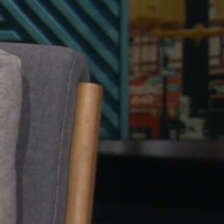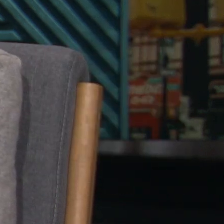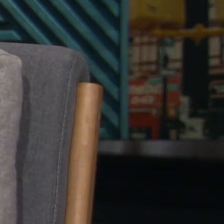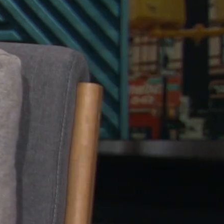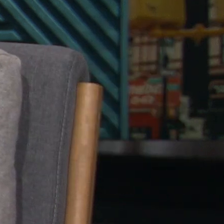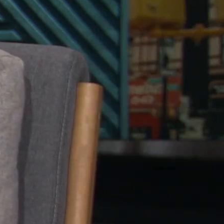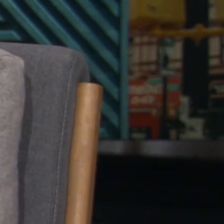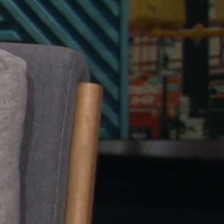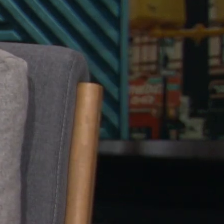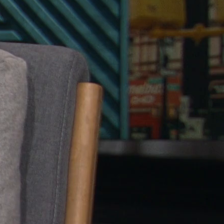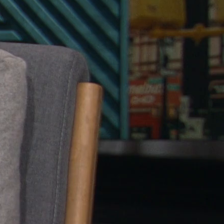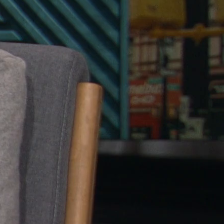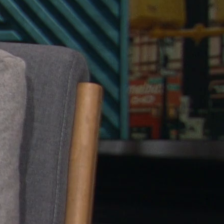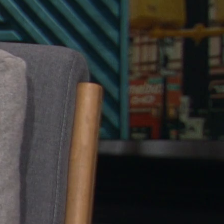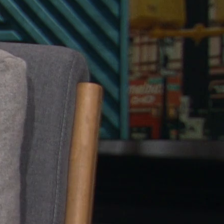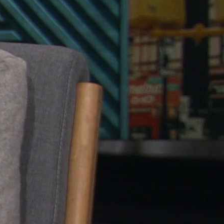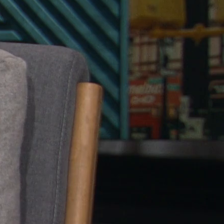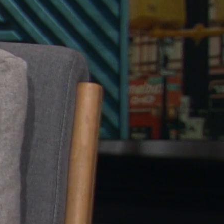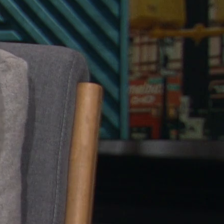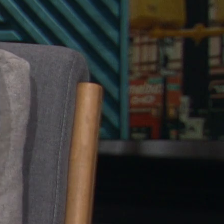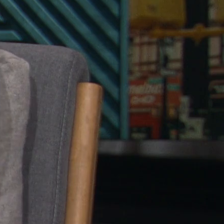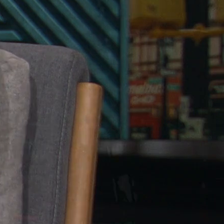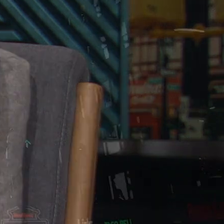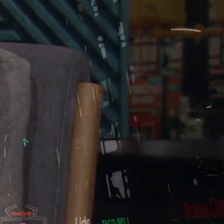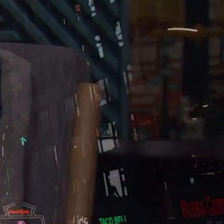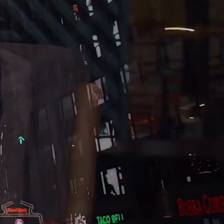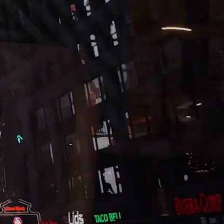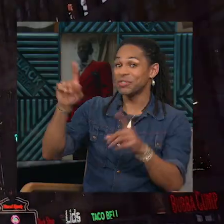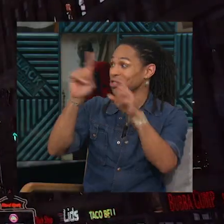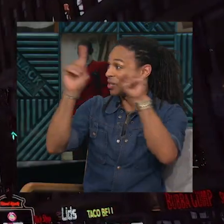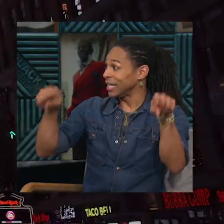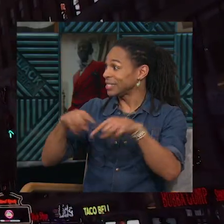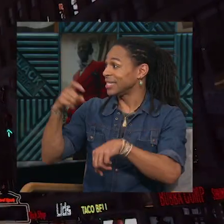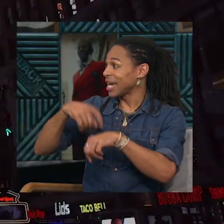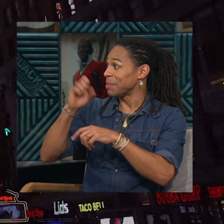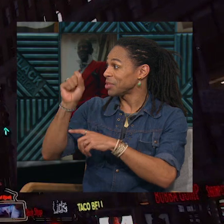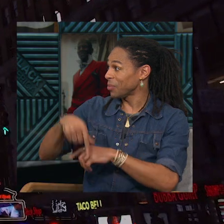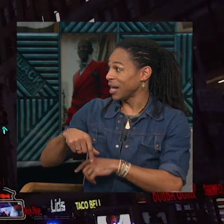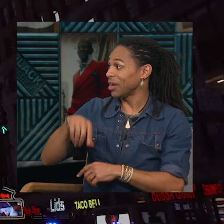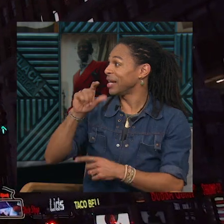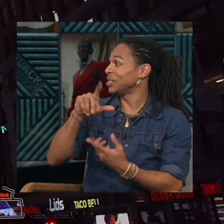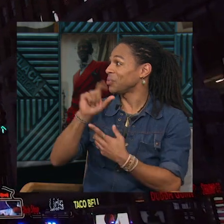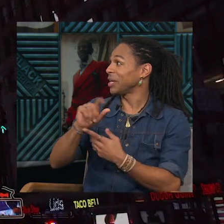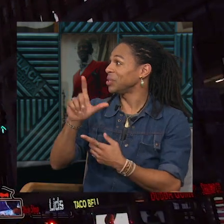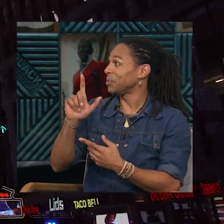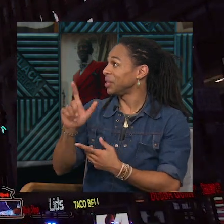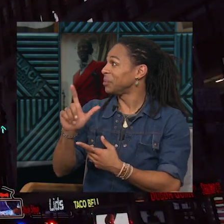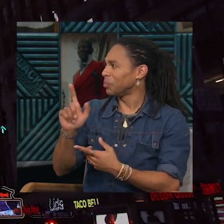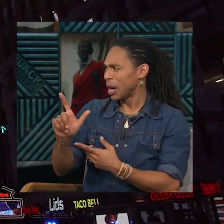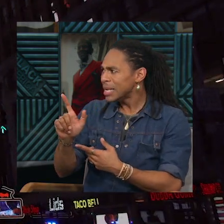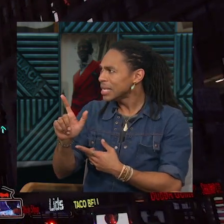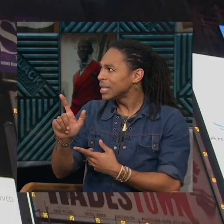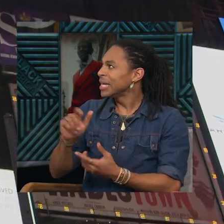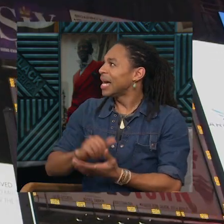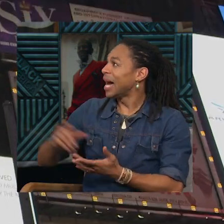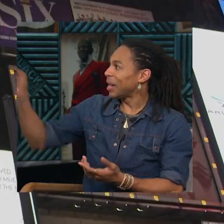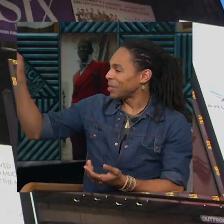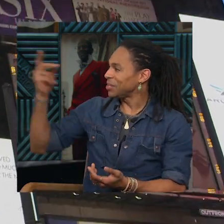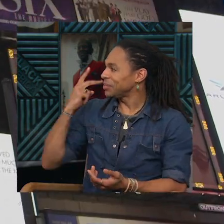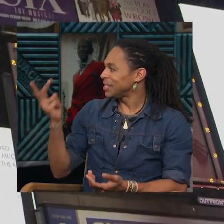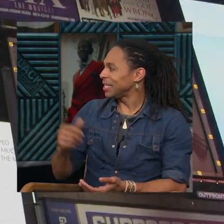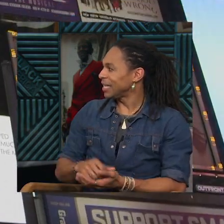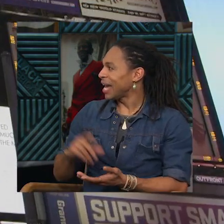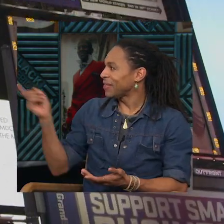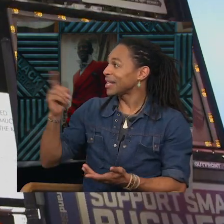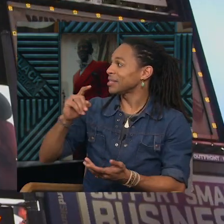is the Midnight Moment. And that was on 85 screens in Times Square in 2021,